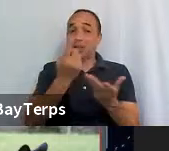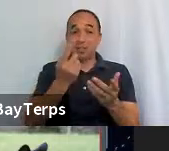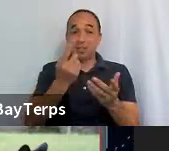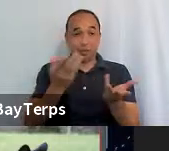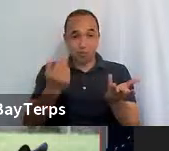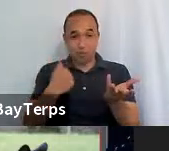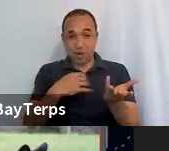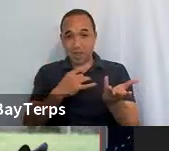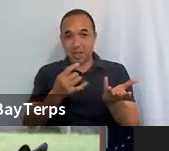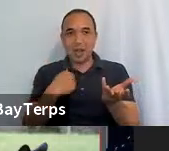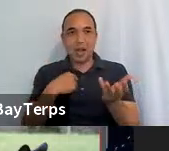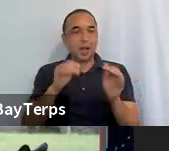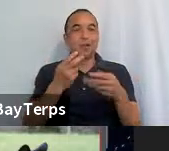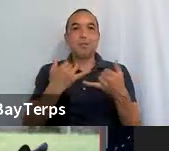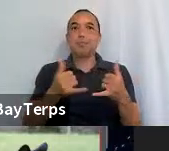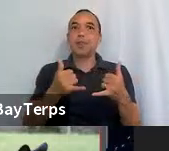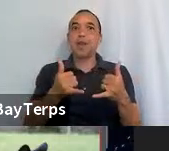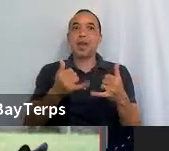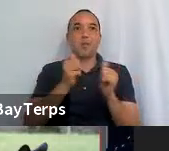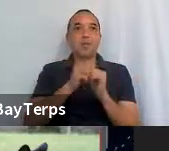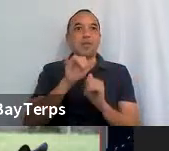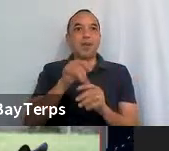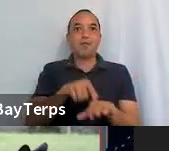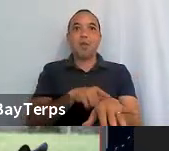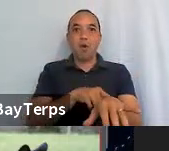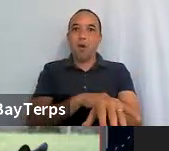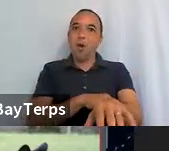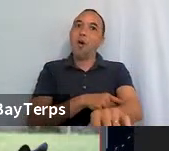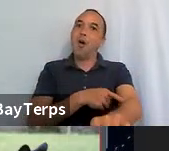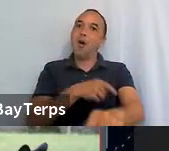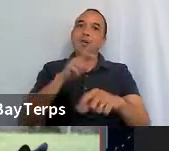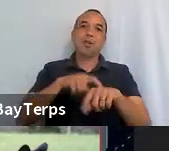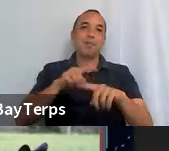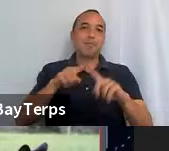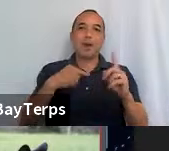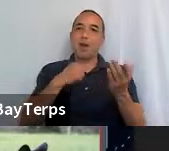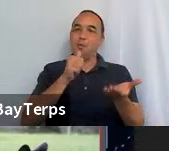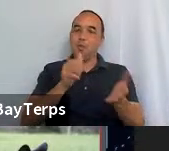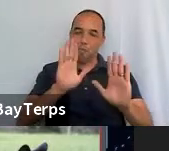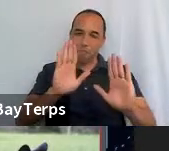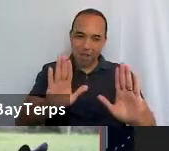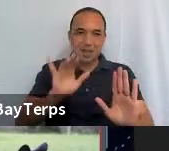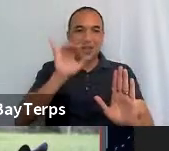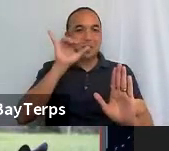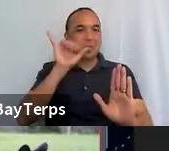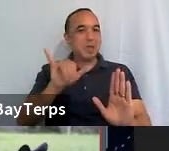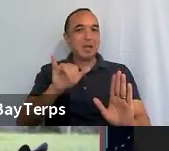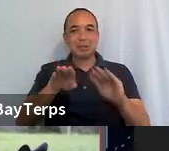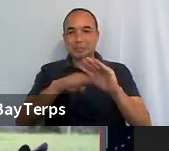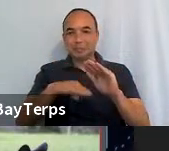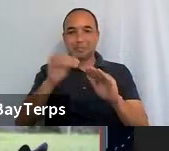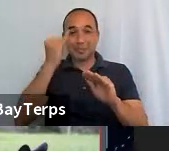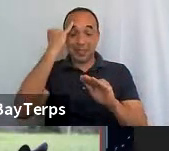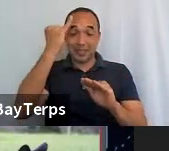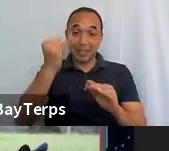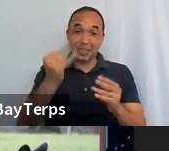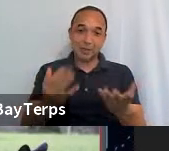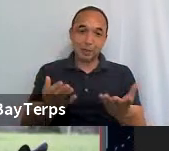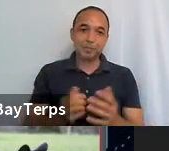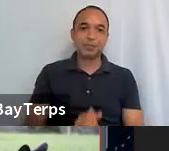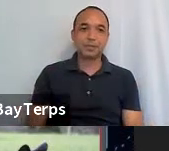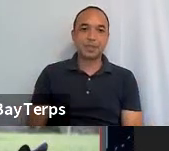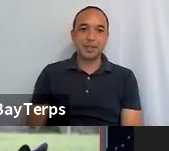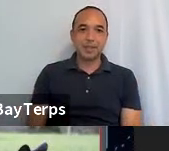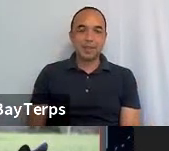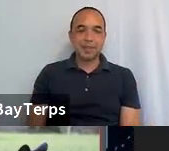And I could sit here and mess with this for a really long time, but I'm not going to do that to you guys. That's just the idea. So